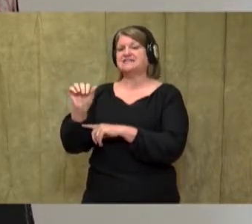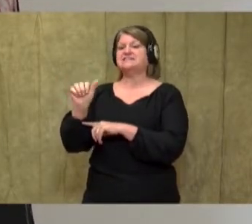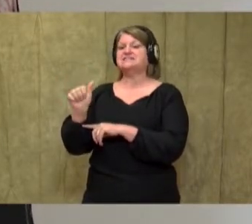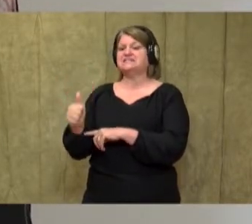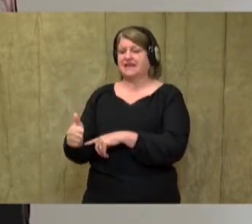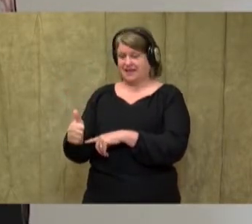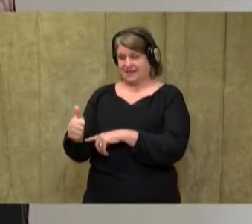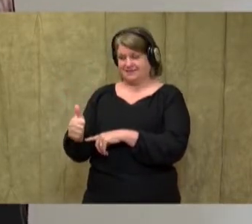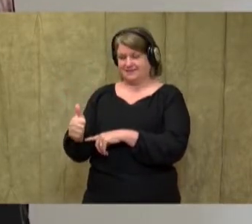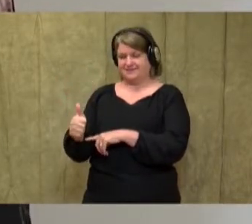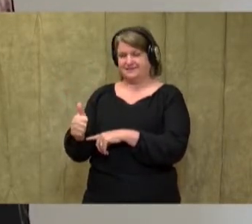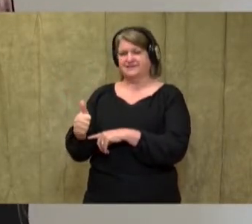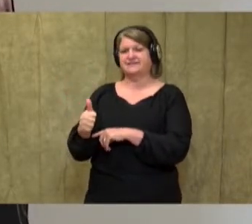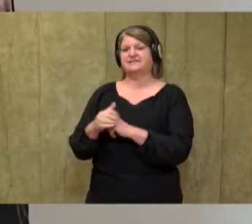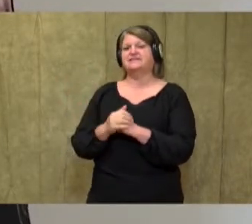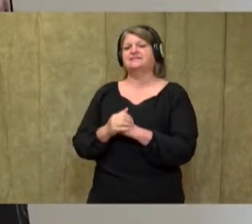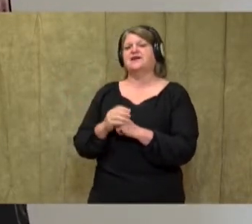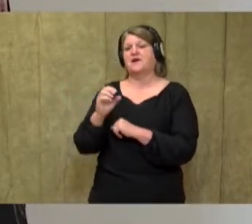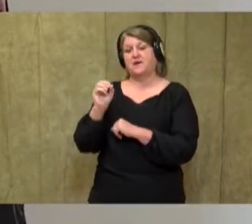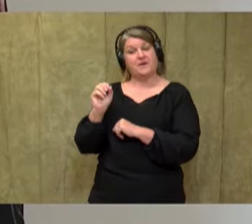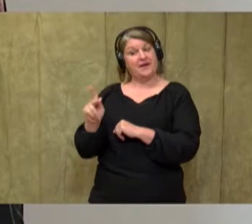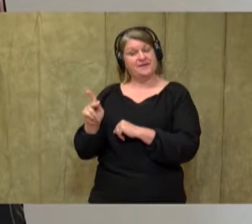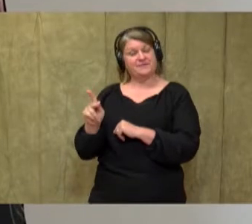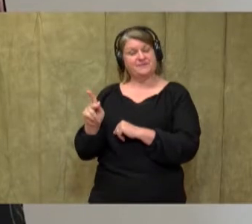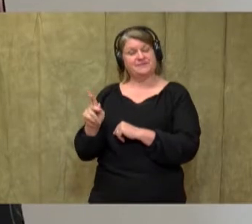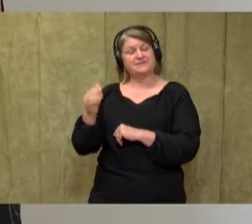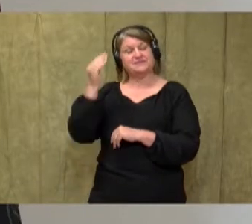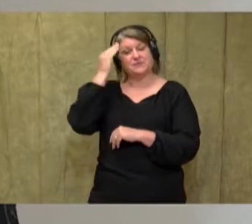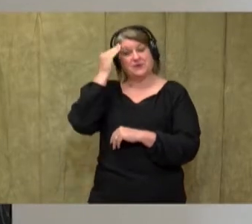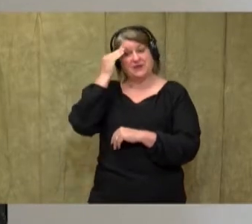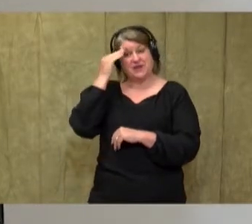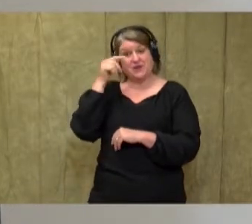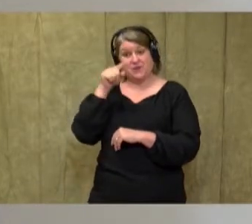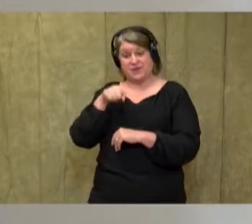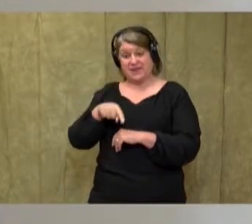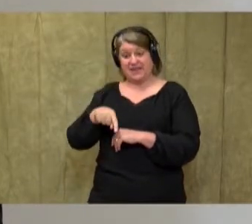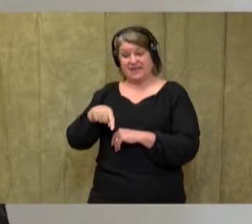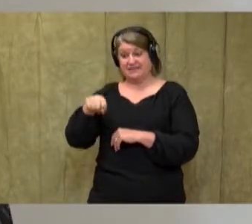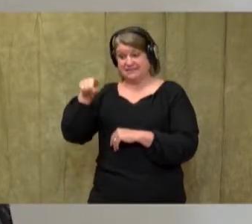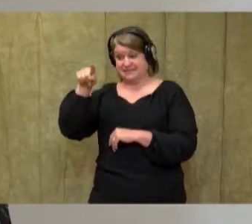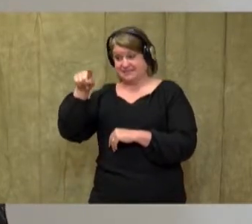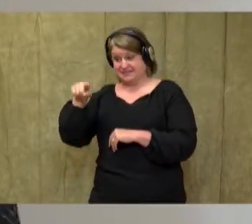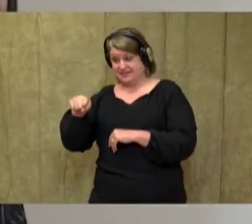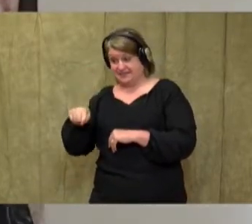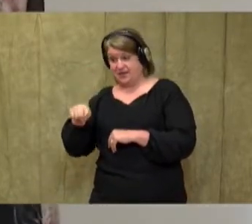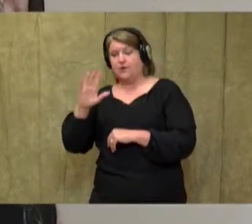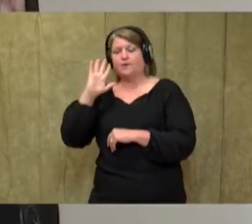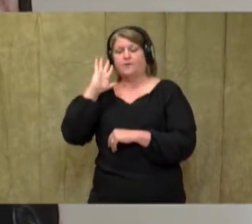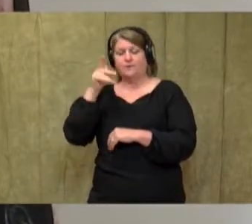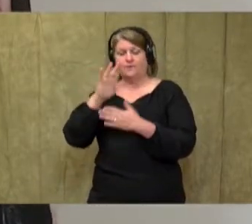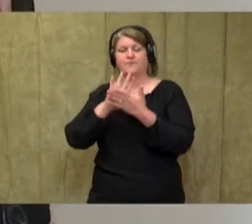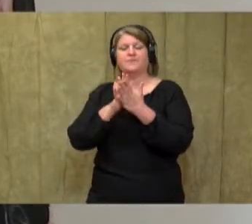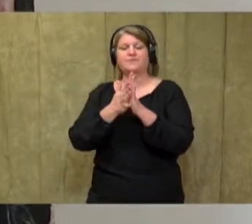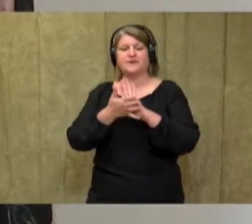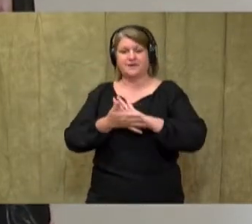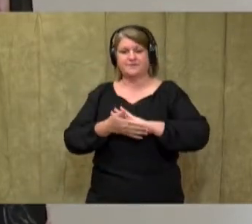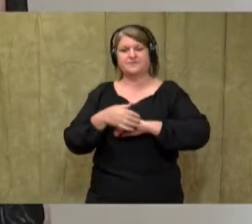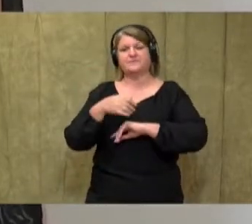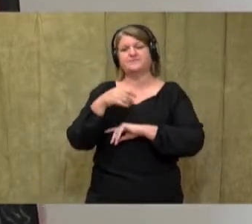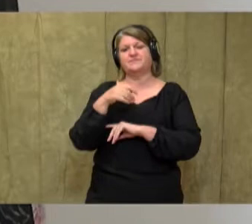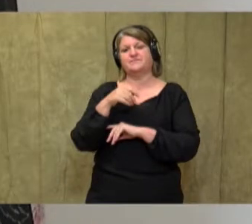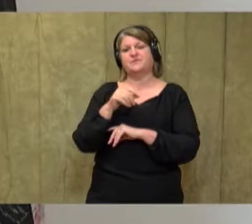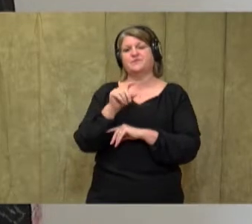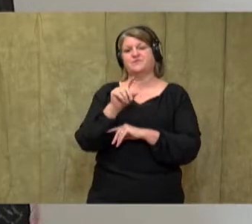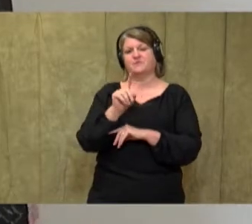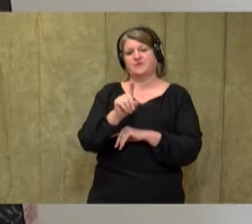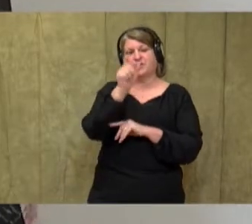1, 2, 3, 4, 5, 6, 7, 8, 9, 10. All right, so we know these will make us